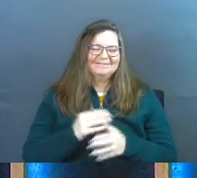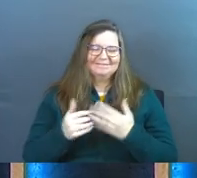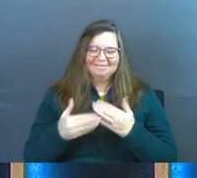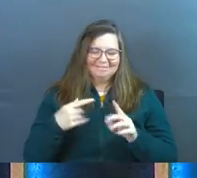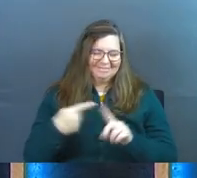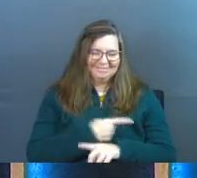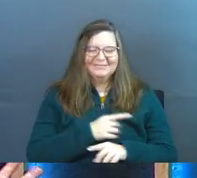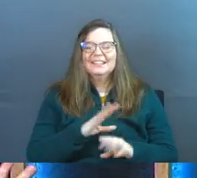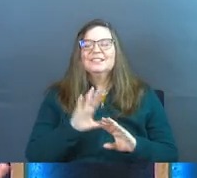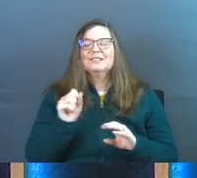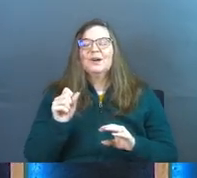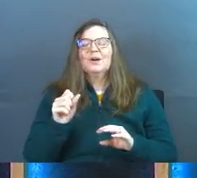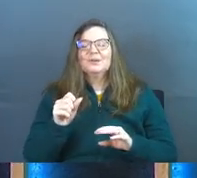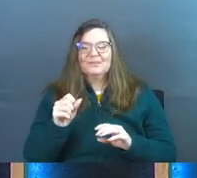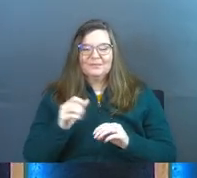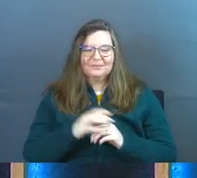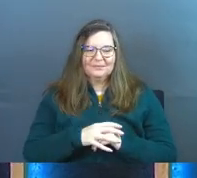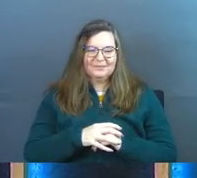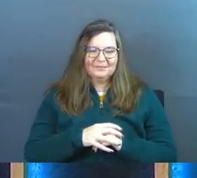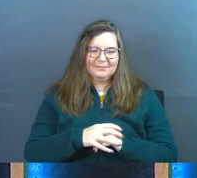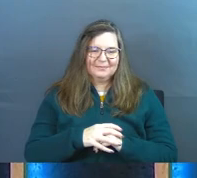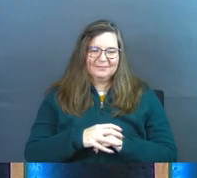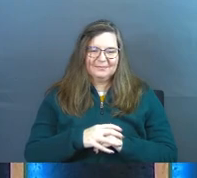Anyway, so it was a bit...